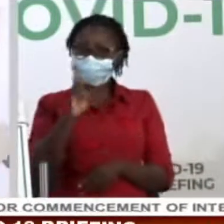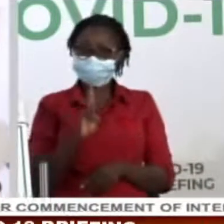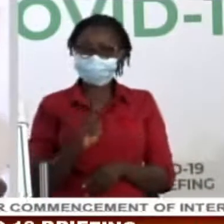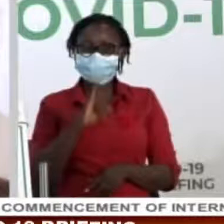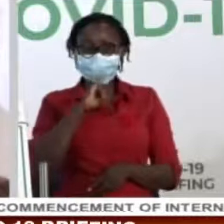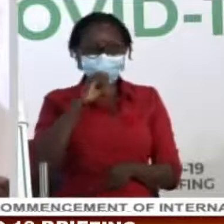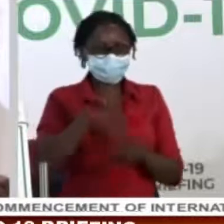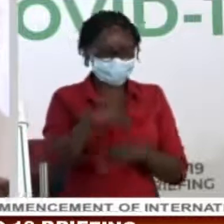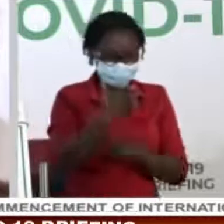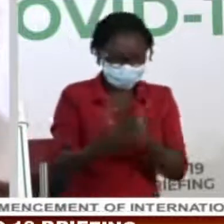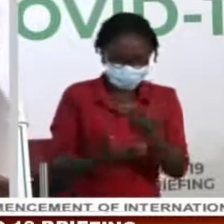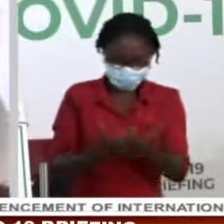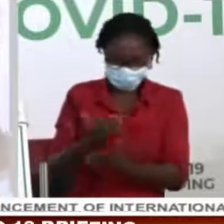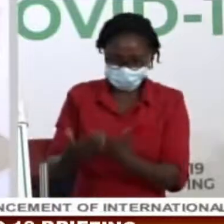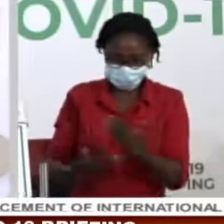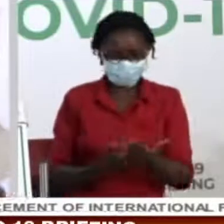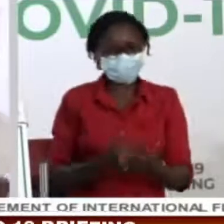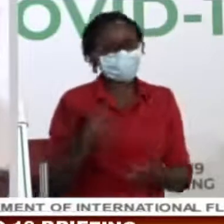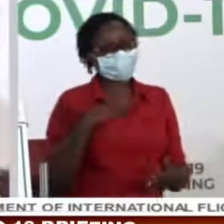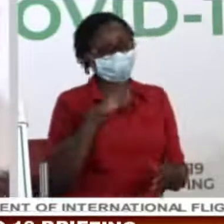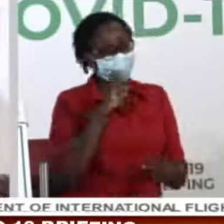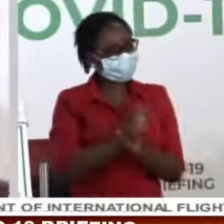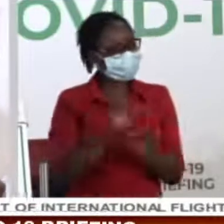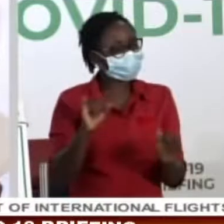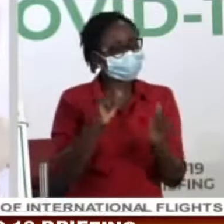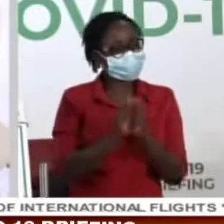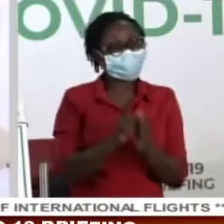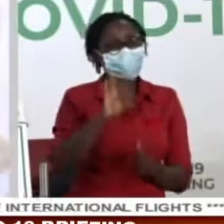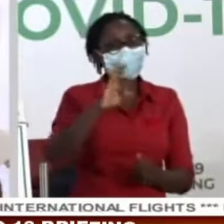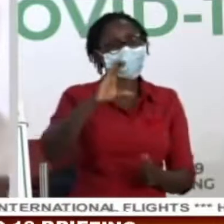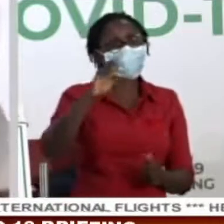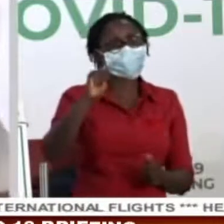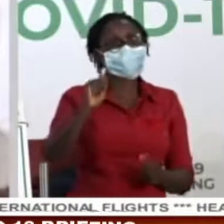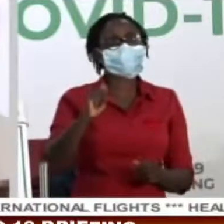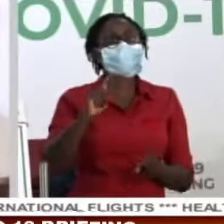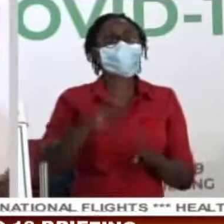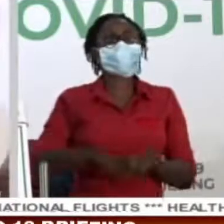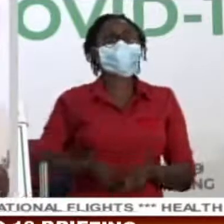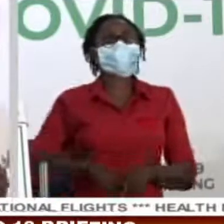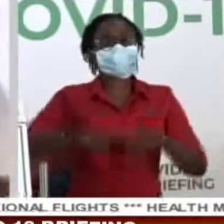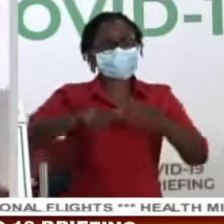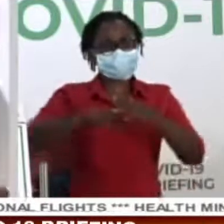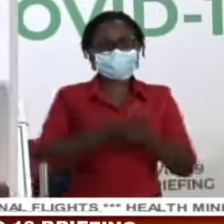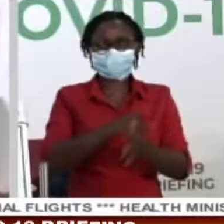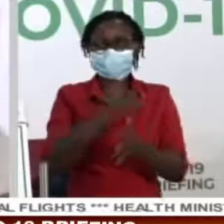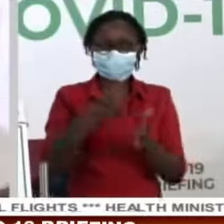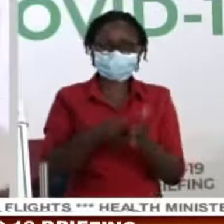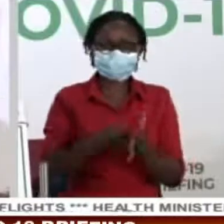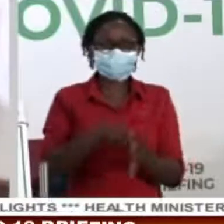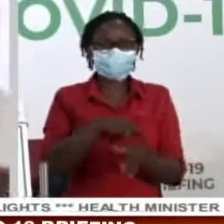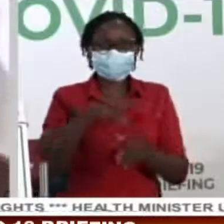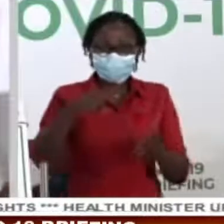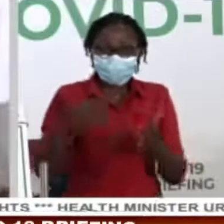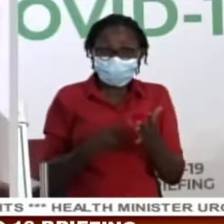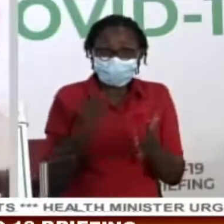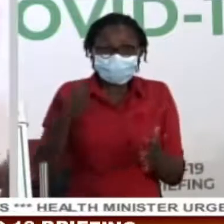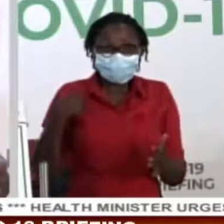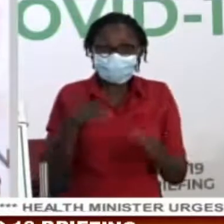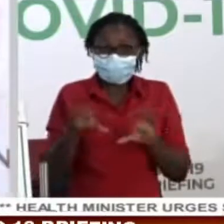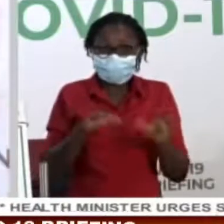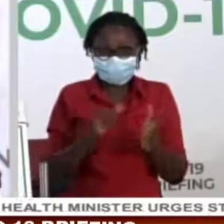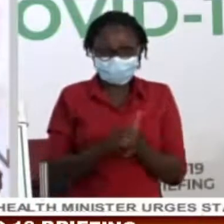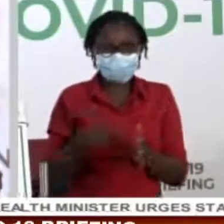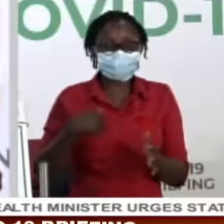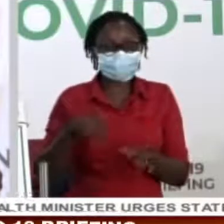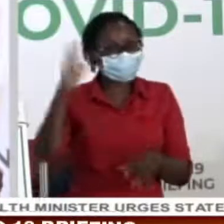in FCT. We're working with the FCT team to launch it. And once that is done, we will escalate to the